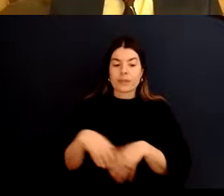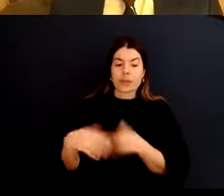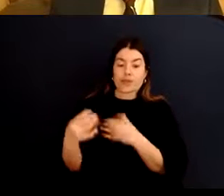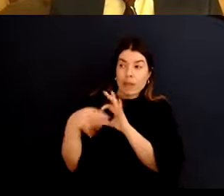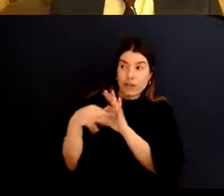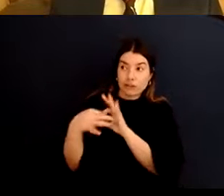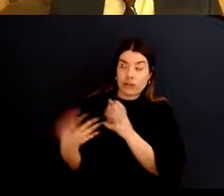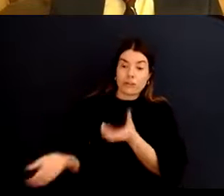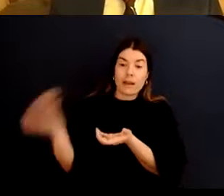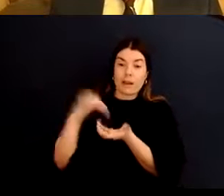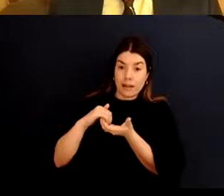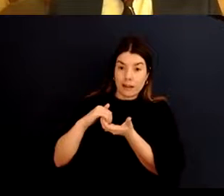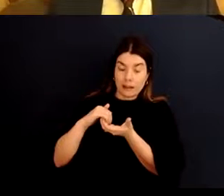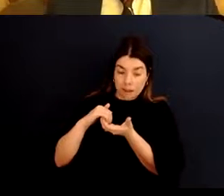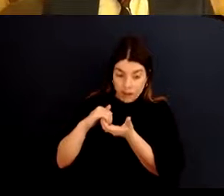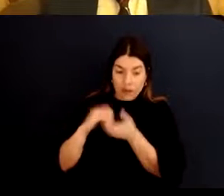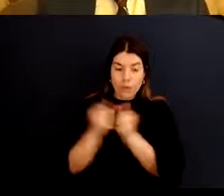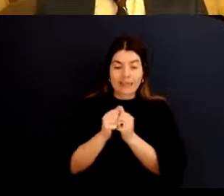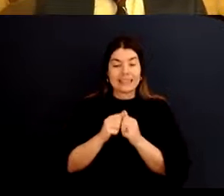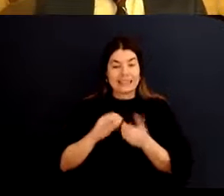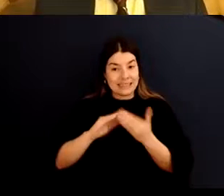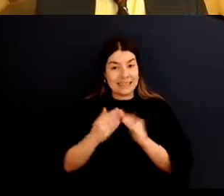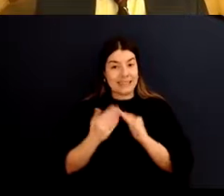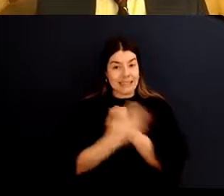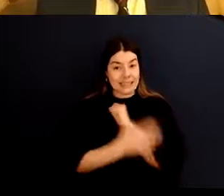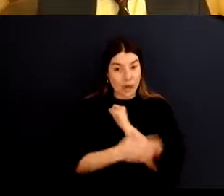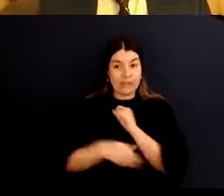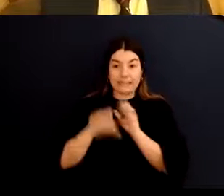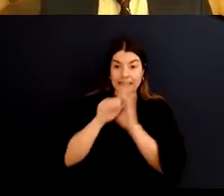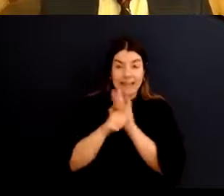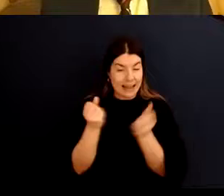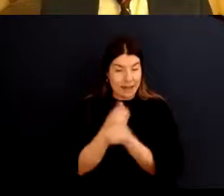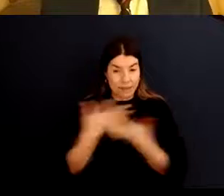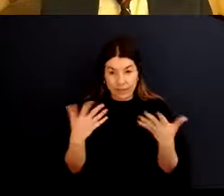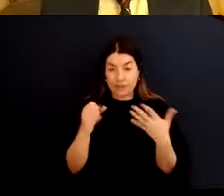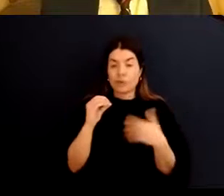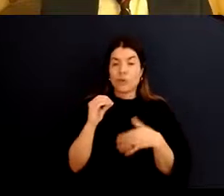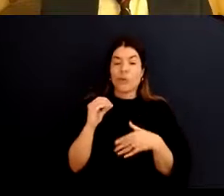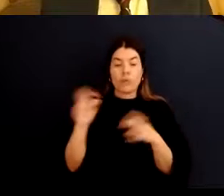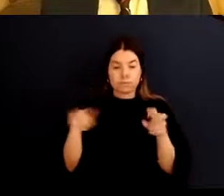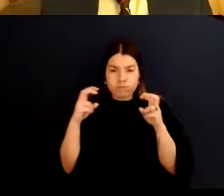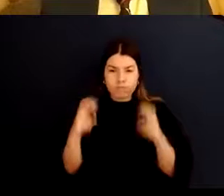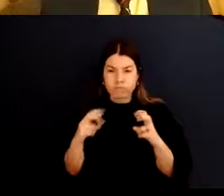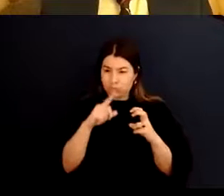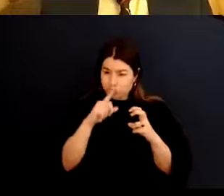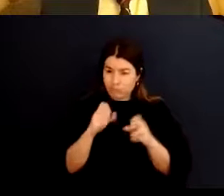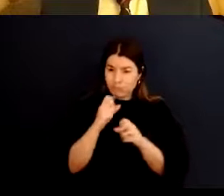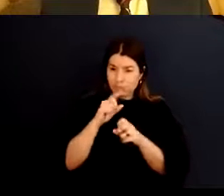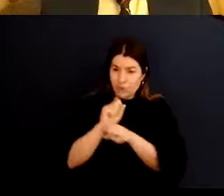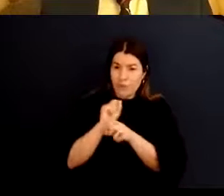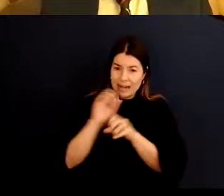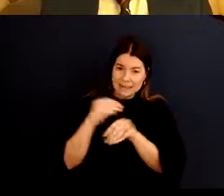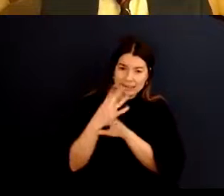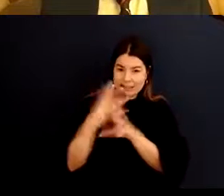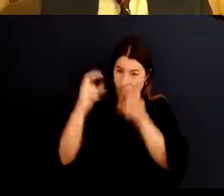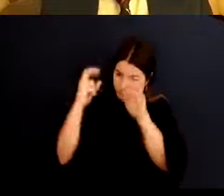that I've built with both city and county and the people that run this city, really sitting down with them and saying, this is the things that we need to do and how do 10 we get